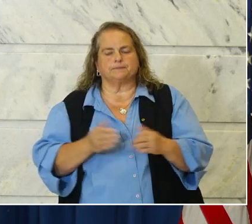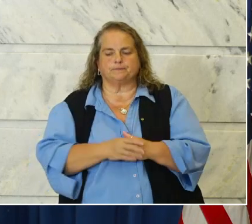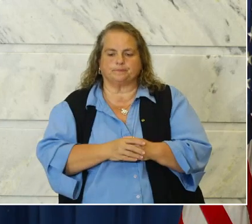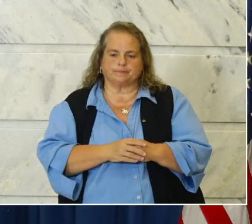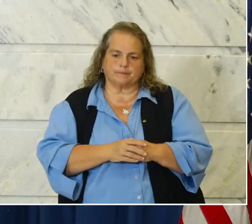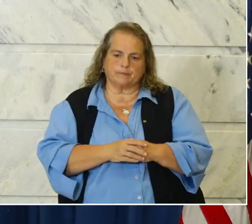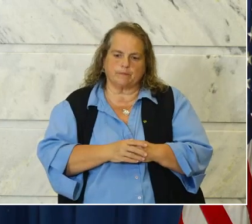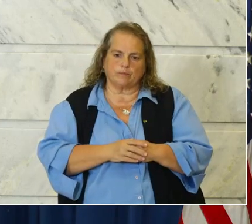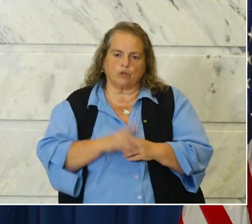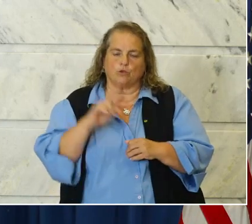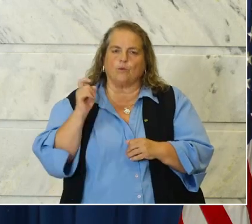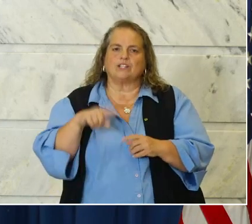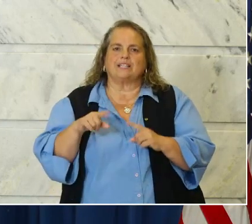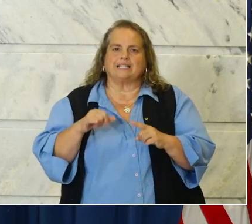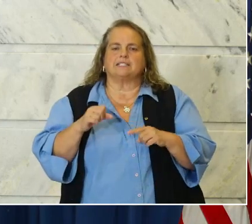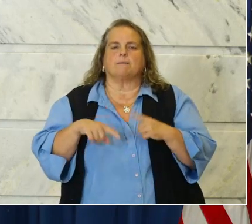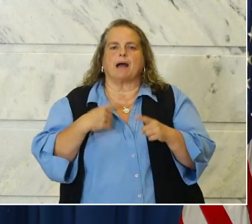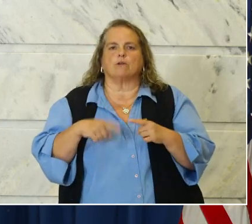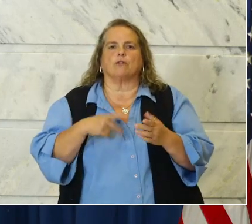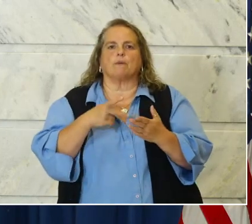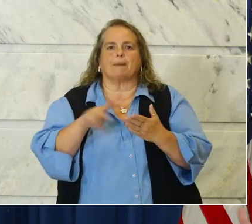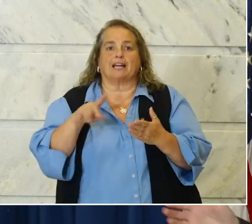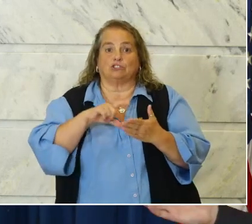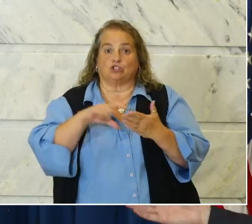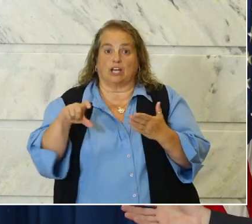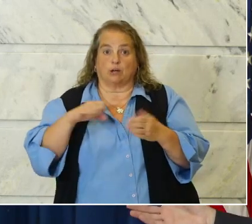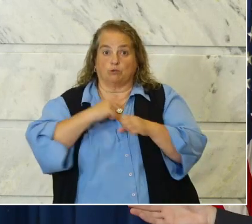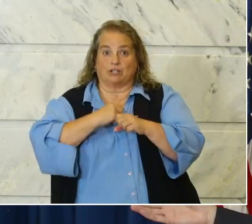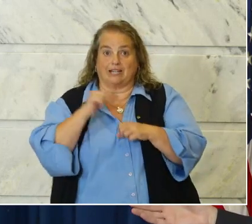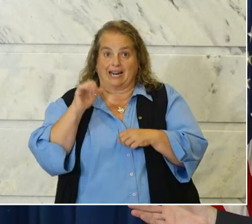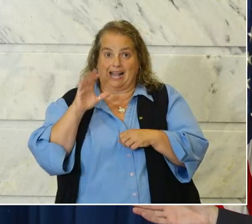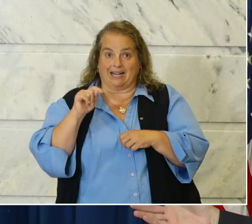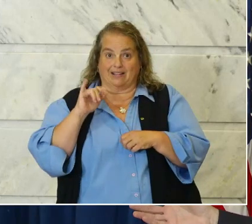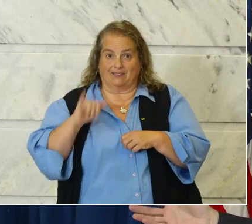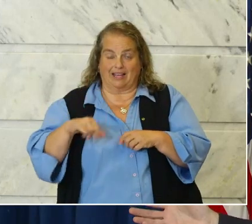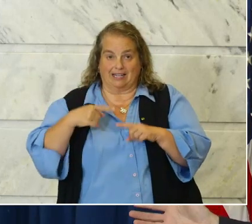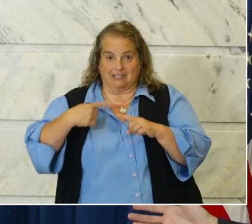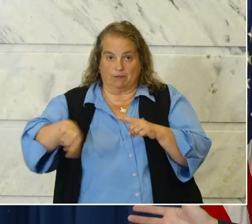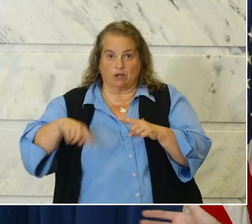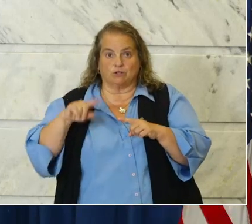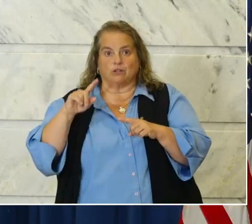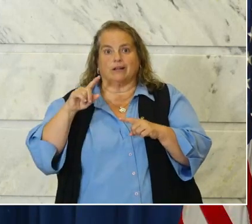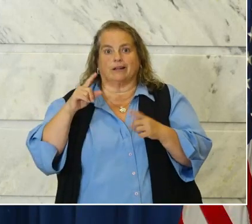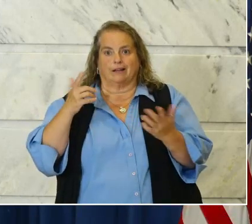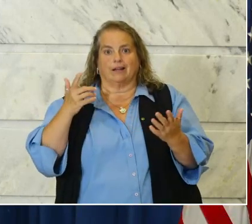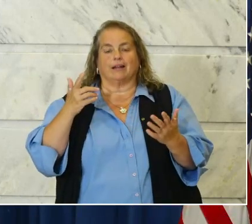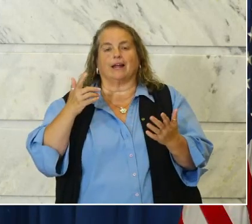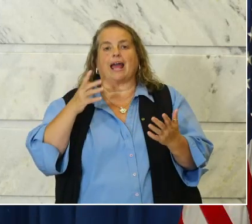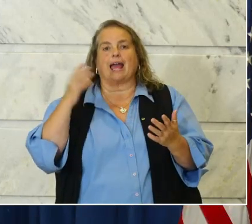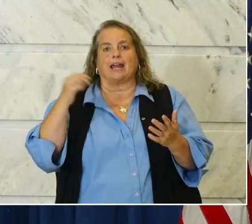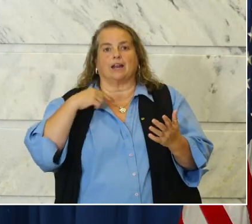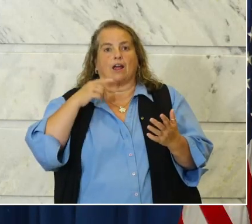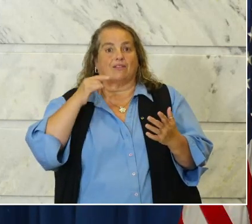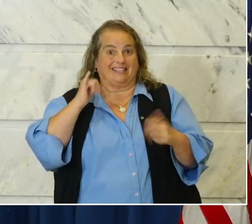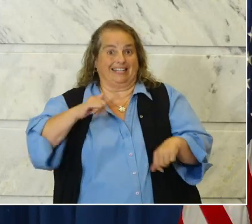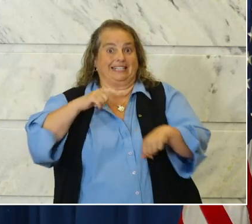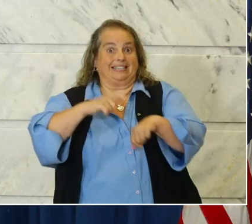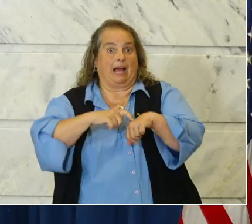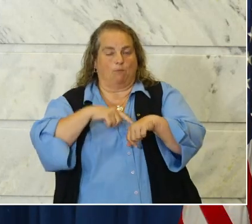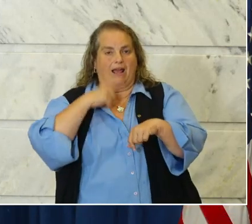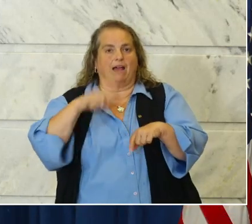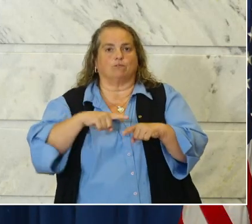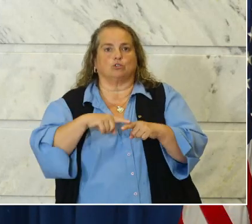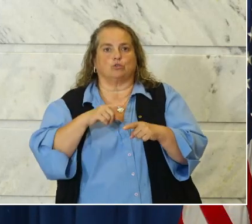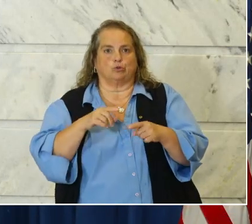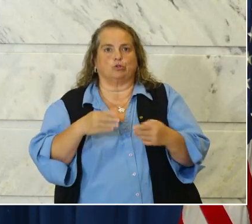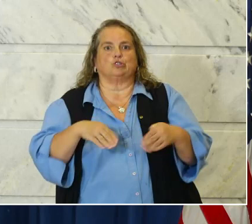to be The question is on the Paycheck Protection Act, which has expired right as when we're having to shut down bars and limit restaurants.